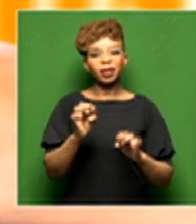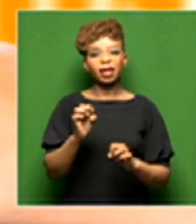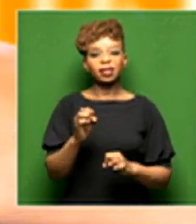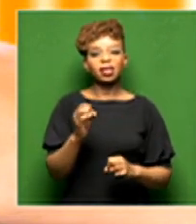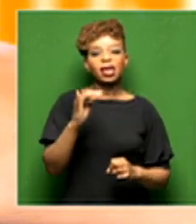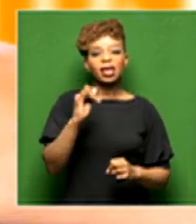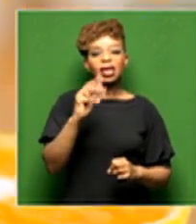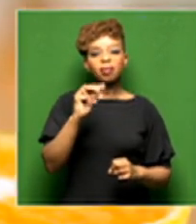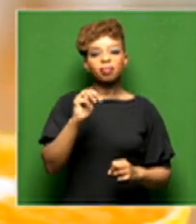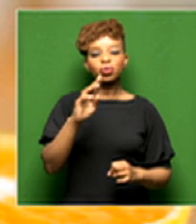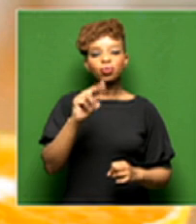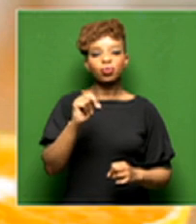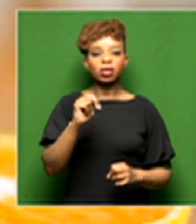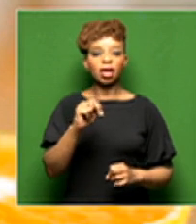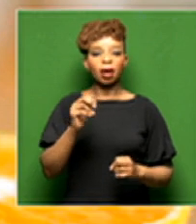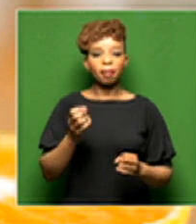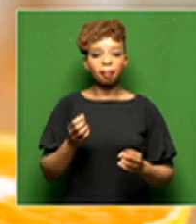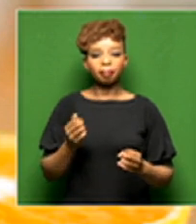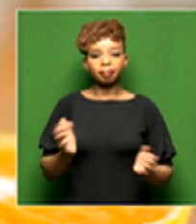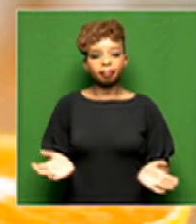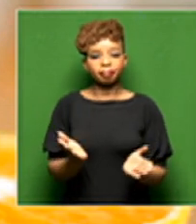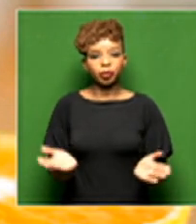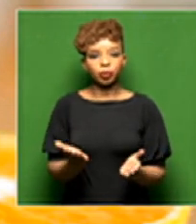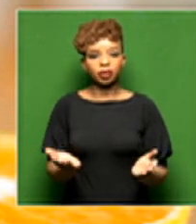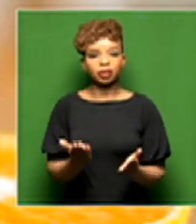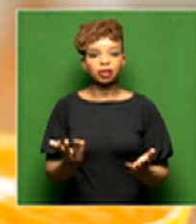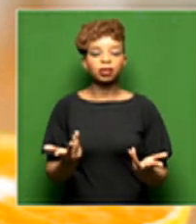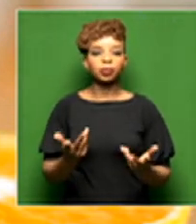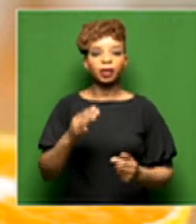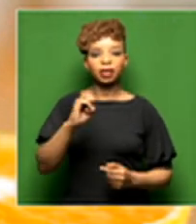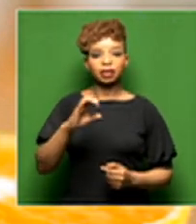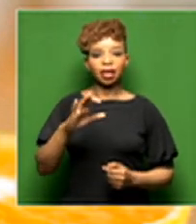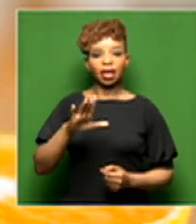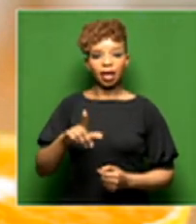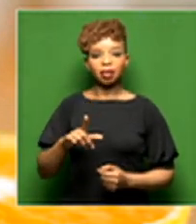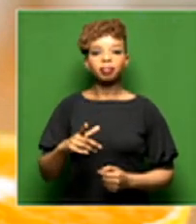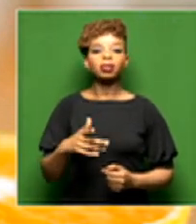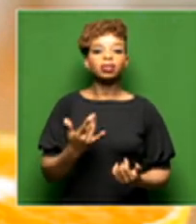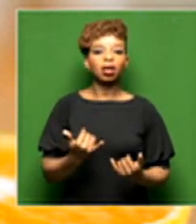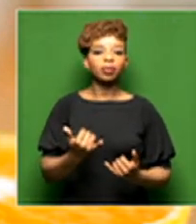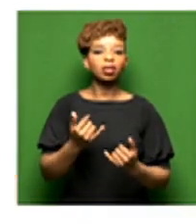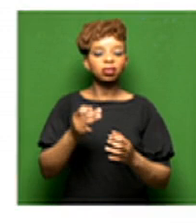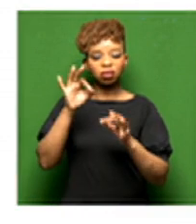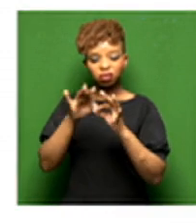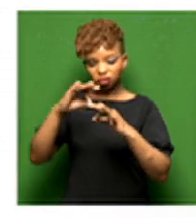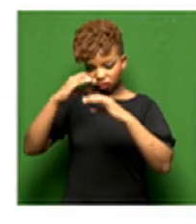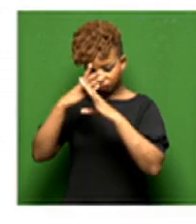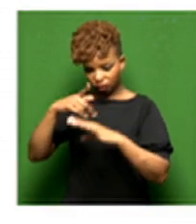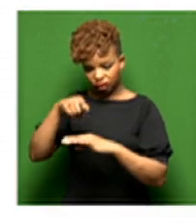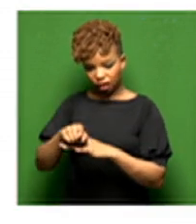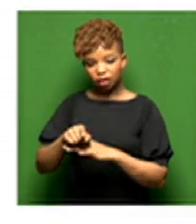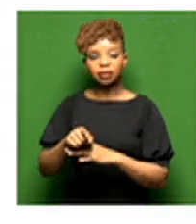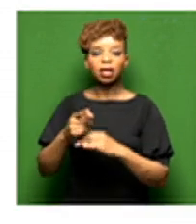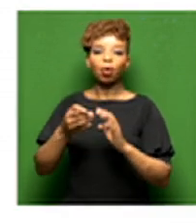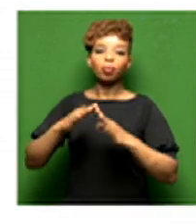boosters from a local health company to fight COVID-19. The supplement was developed specifically for this community and is geared towards